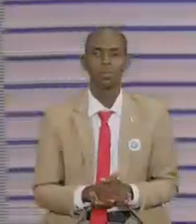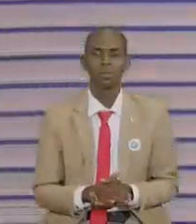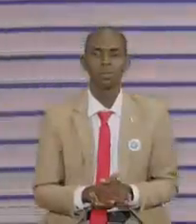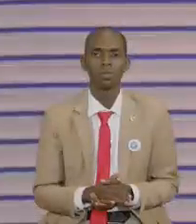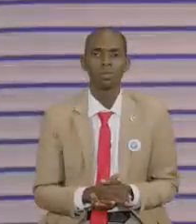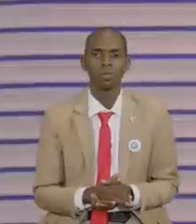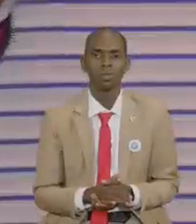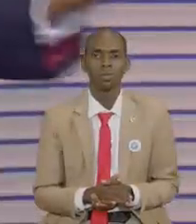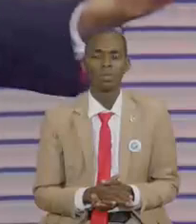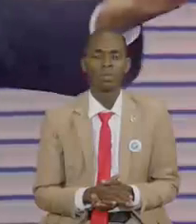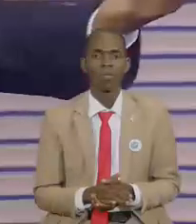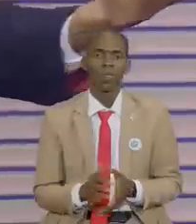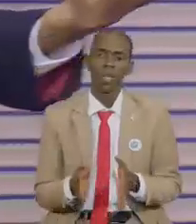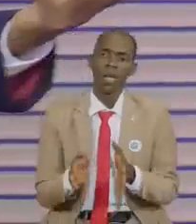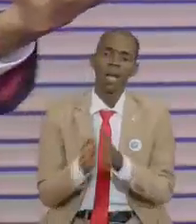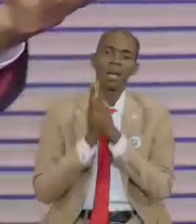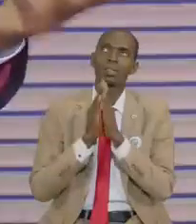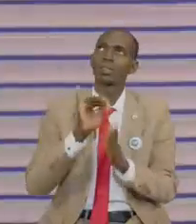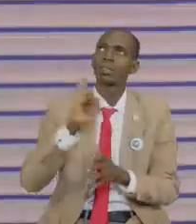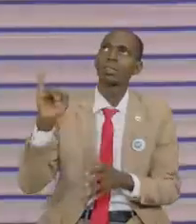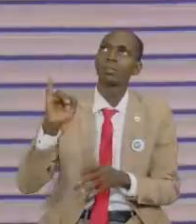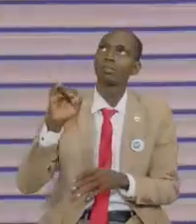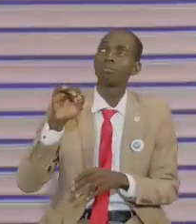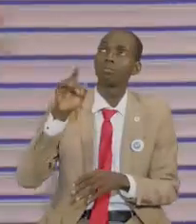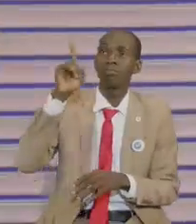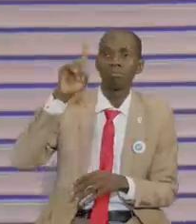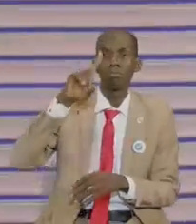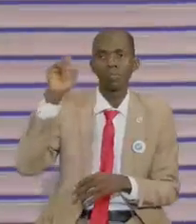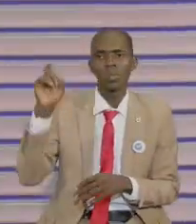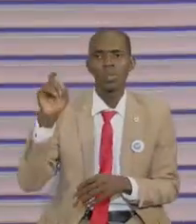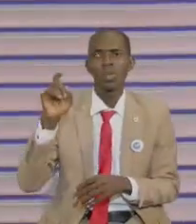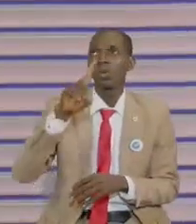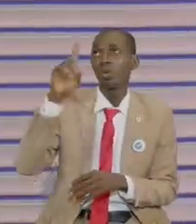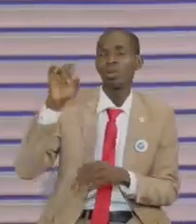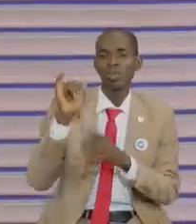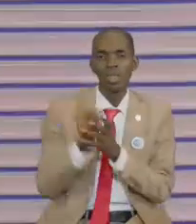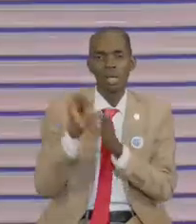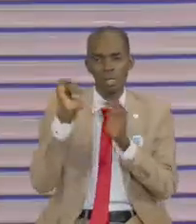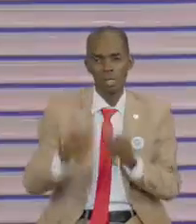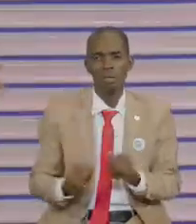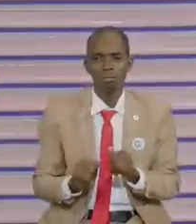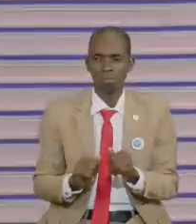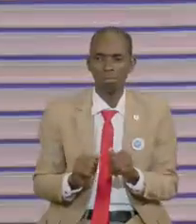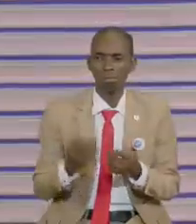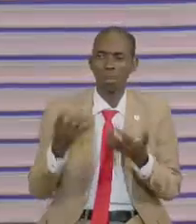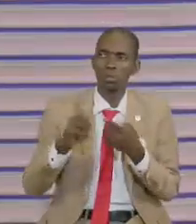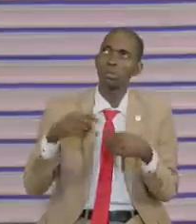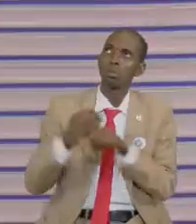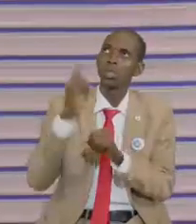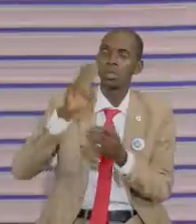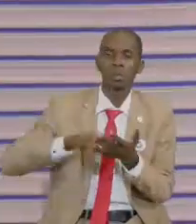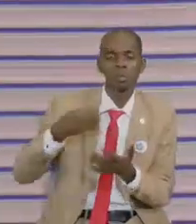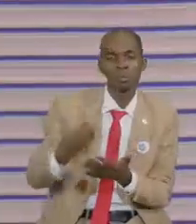He asked him questions. Questions that would dribble him, that would defeat